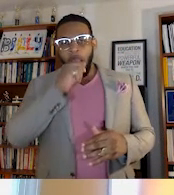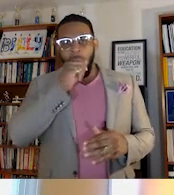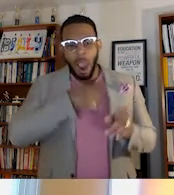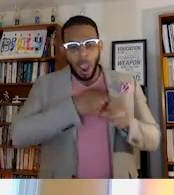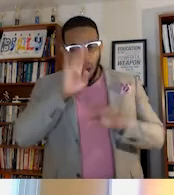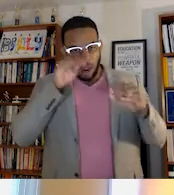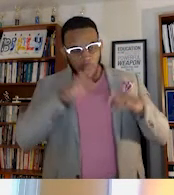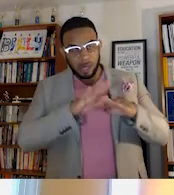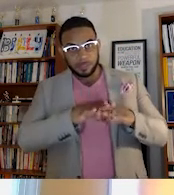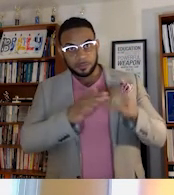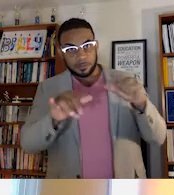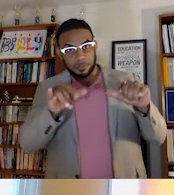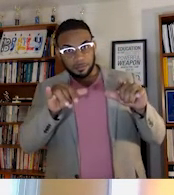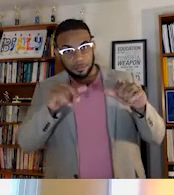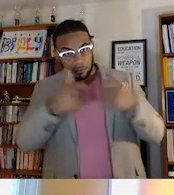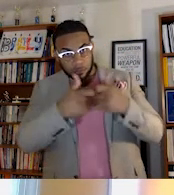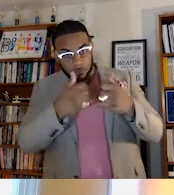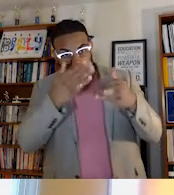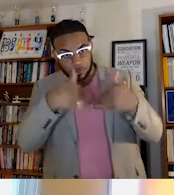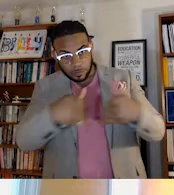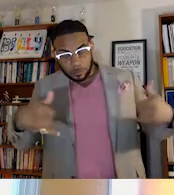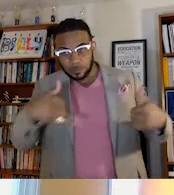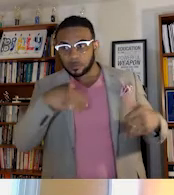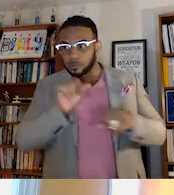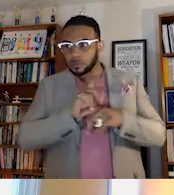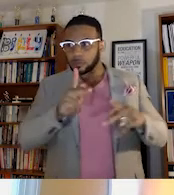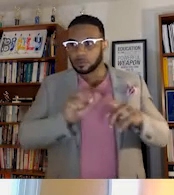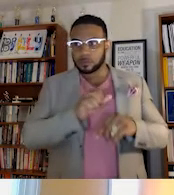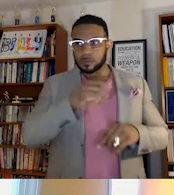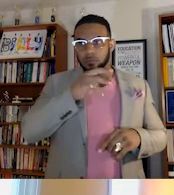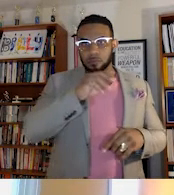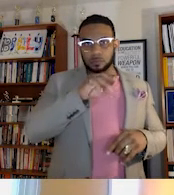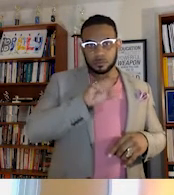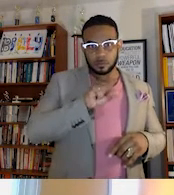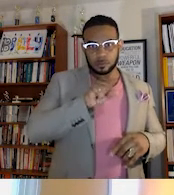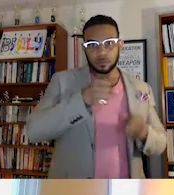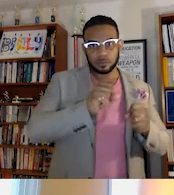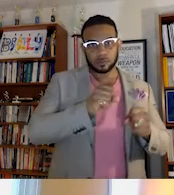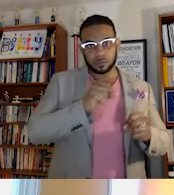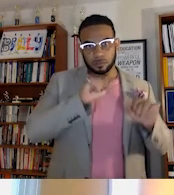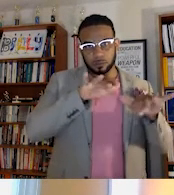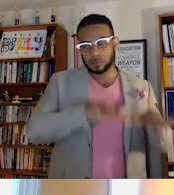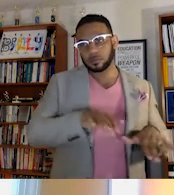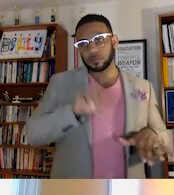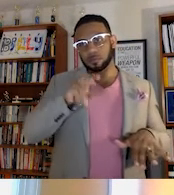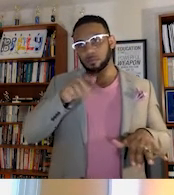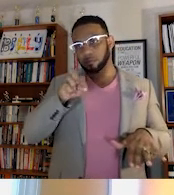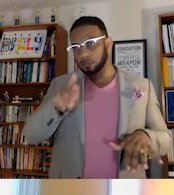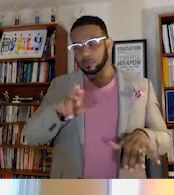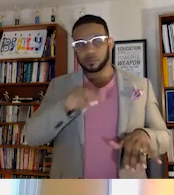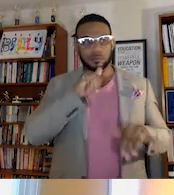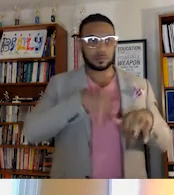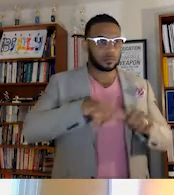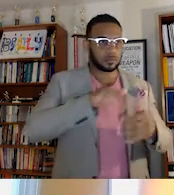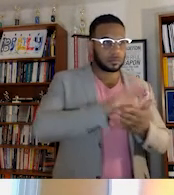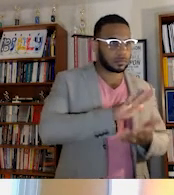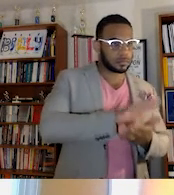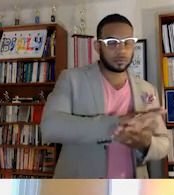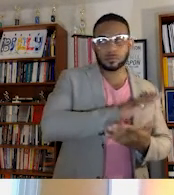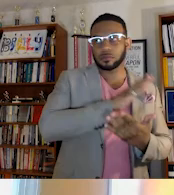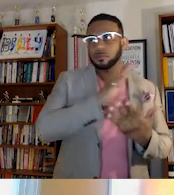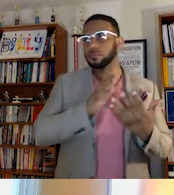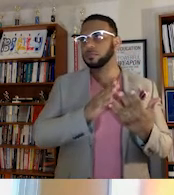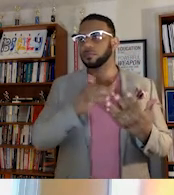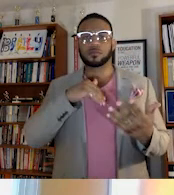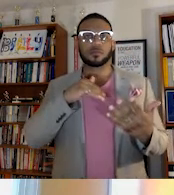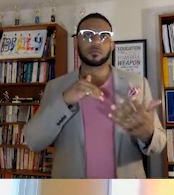mainly focused on the digital divide. I've worked at places like the Henry Street Settlement, Empower, Uncommon Schools.